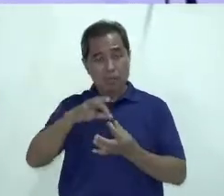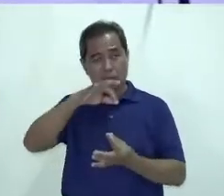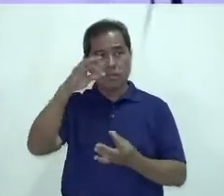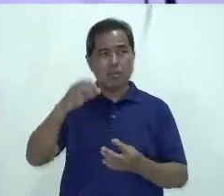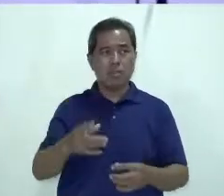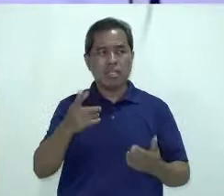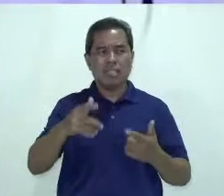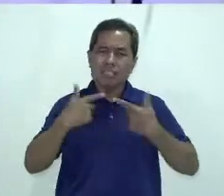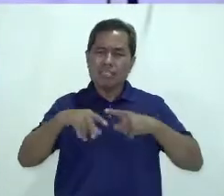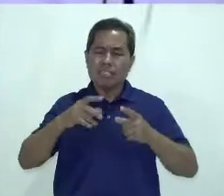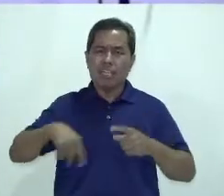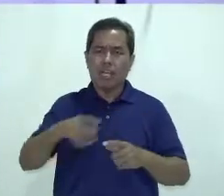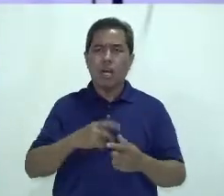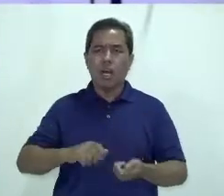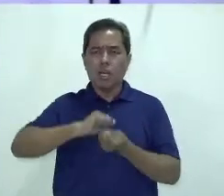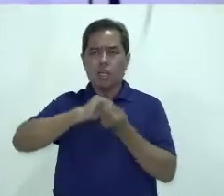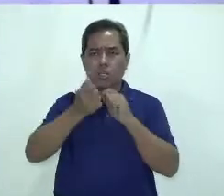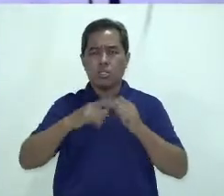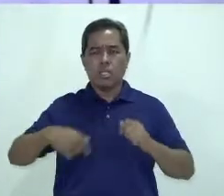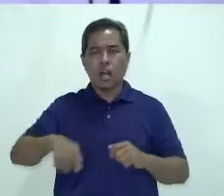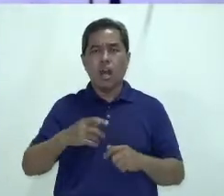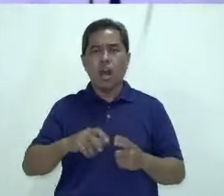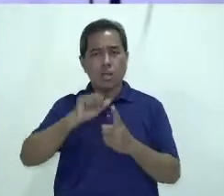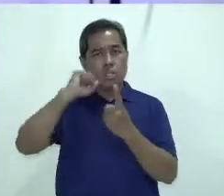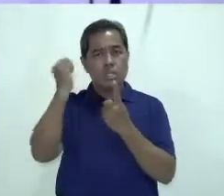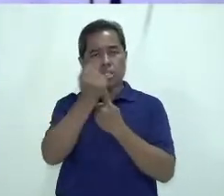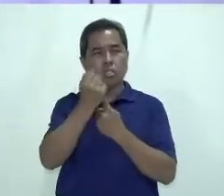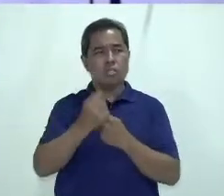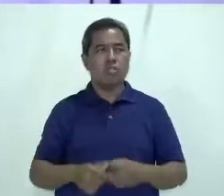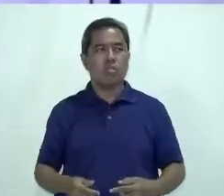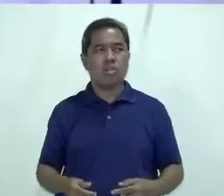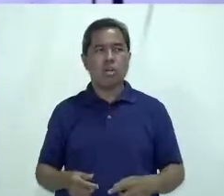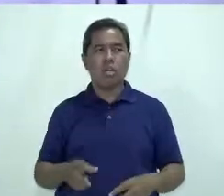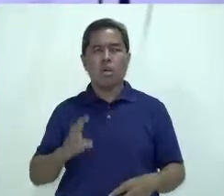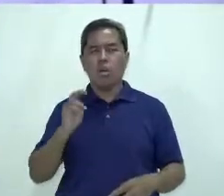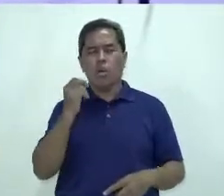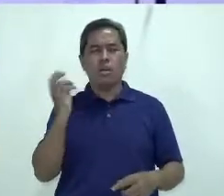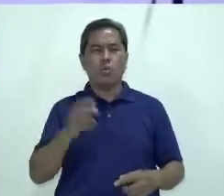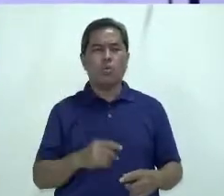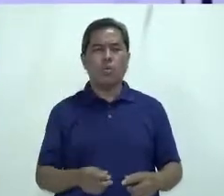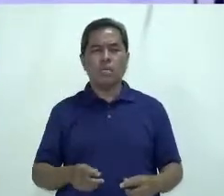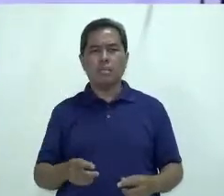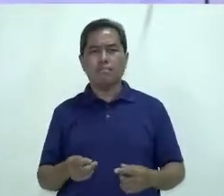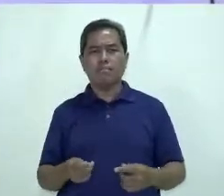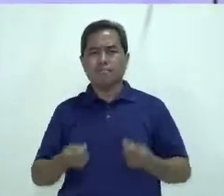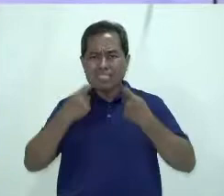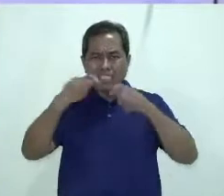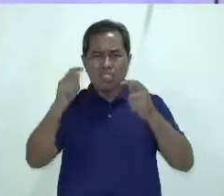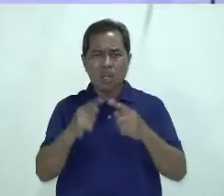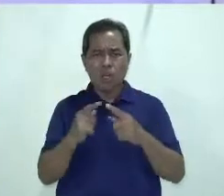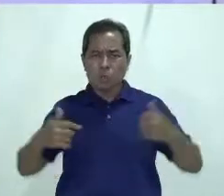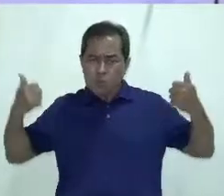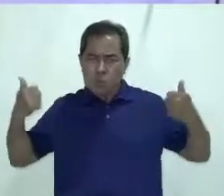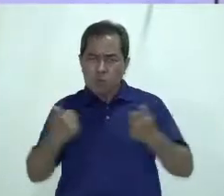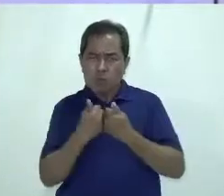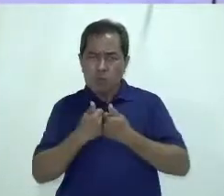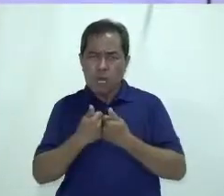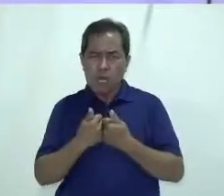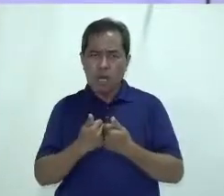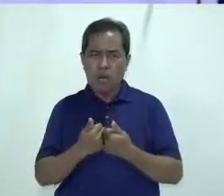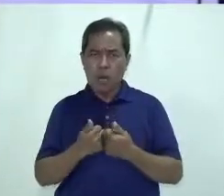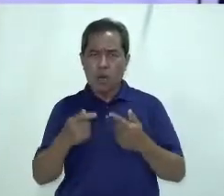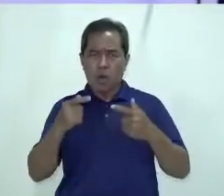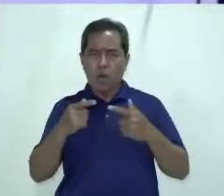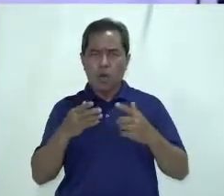It allows us to shift our situations around. When we try to battle our circumstances through our